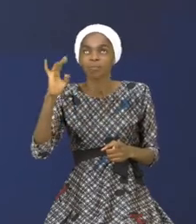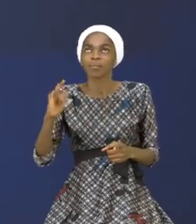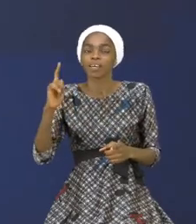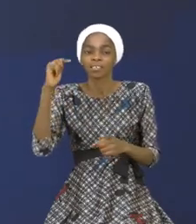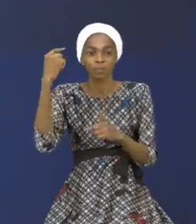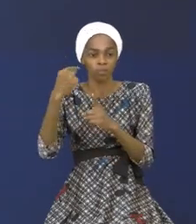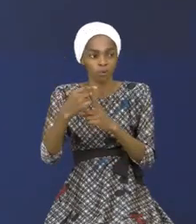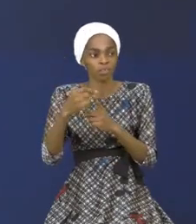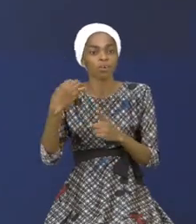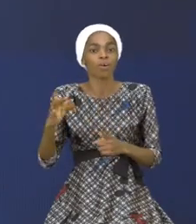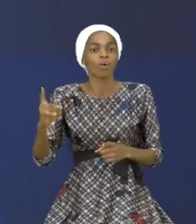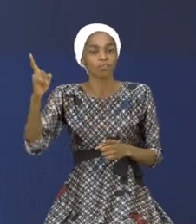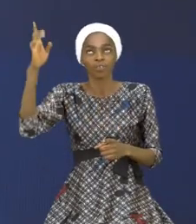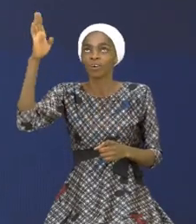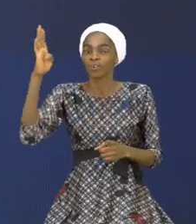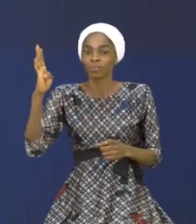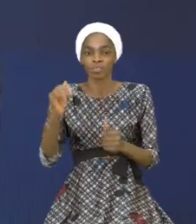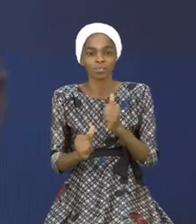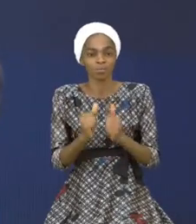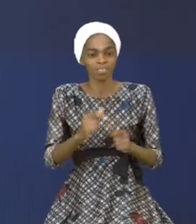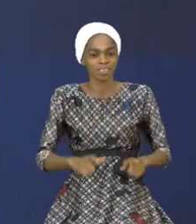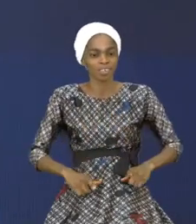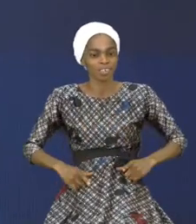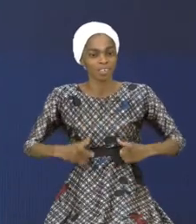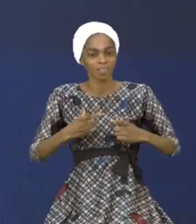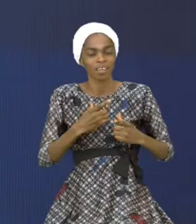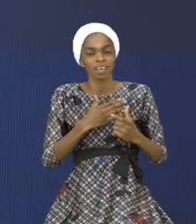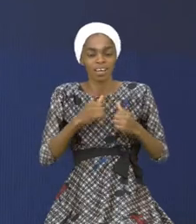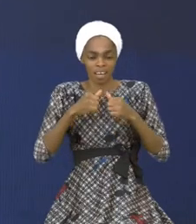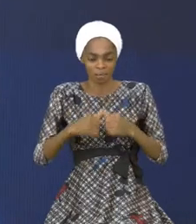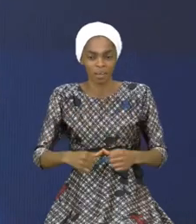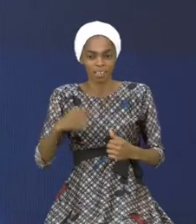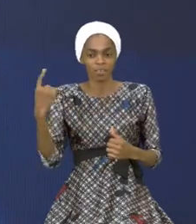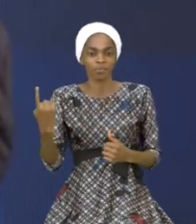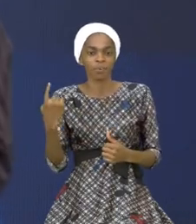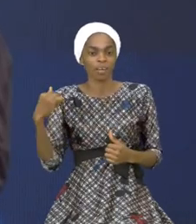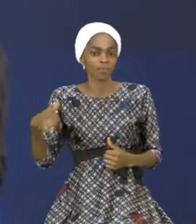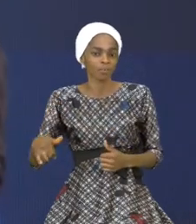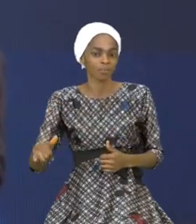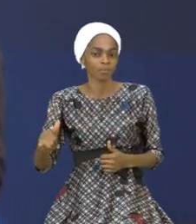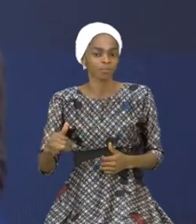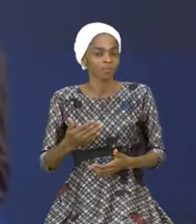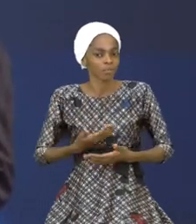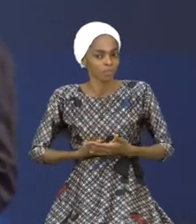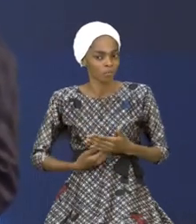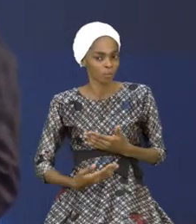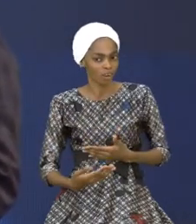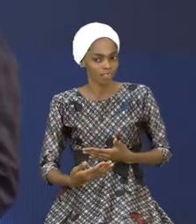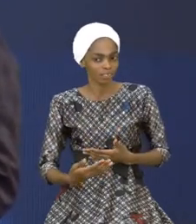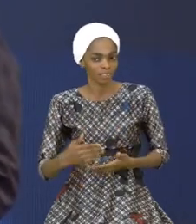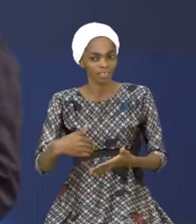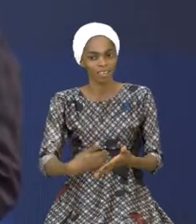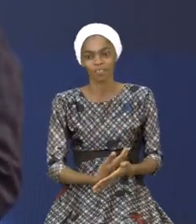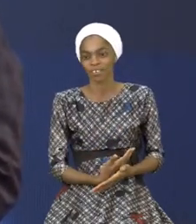of God, which liveth and abideth forever. Born